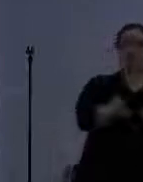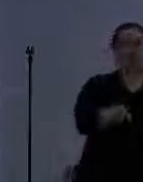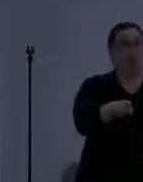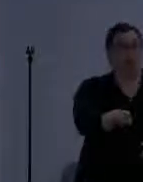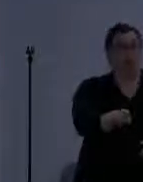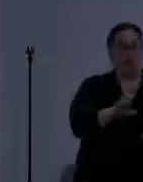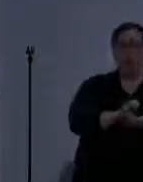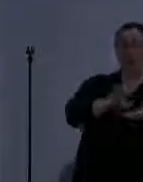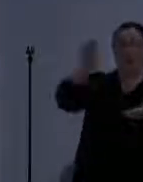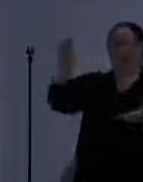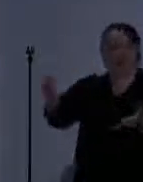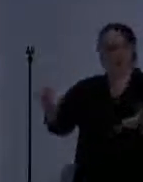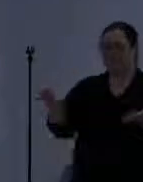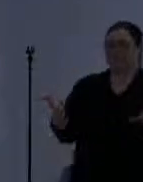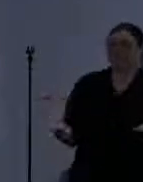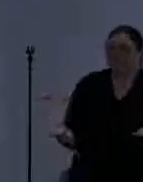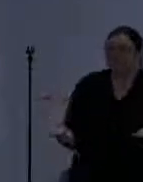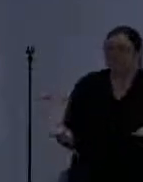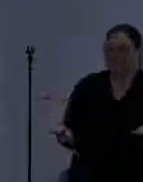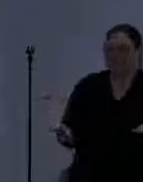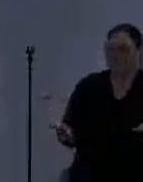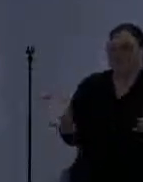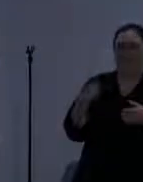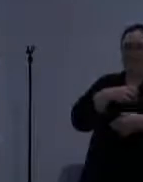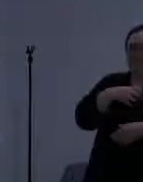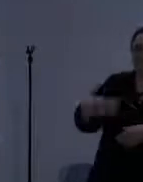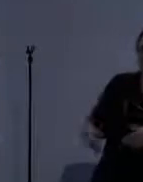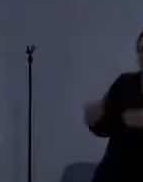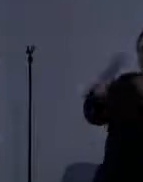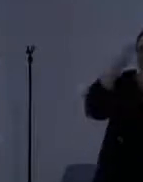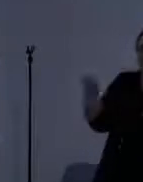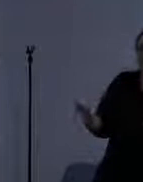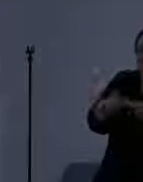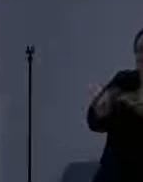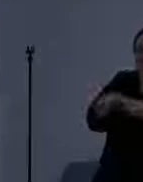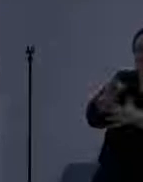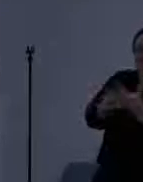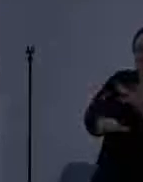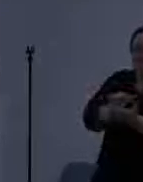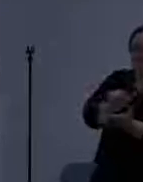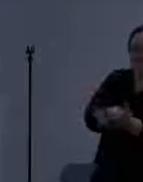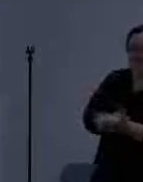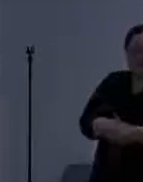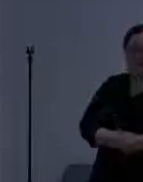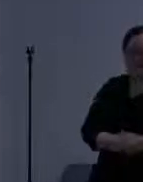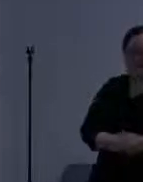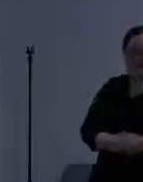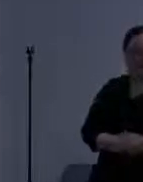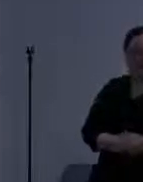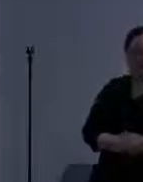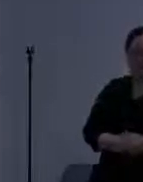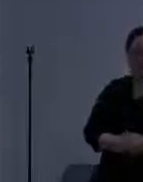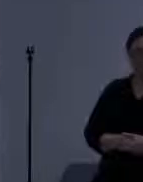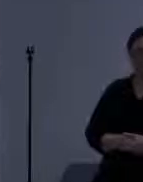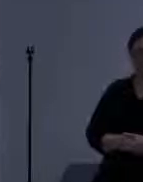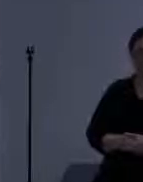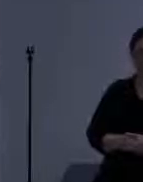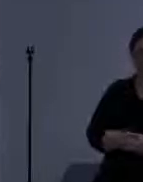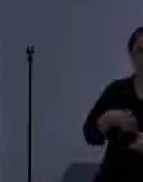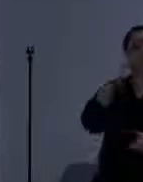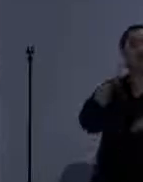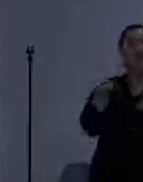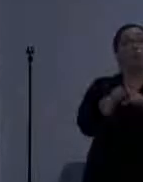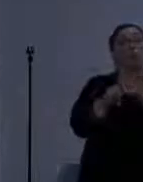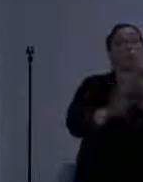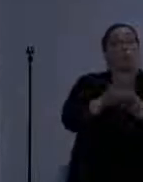because of the way that happened in the past, essentially the person that was providing the funding was also the person in charge of checking